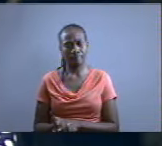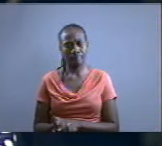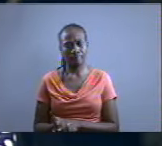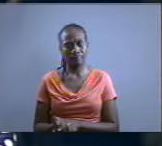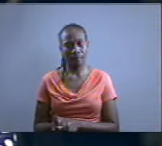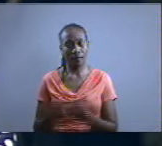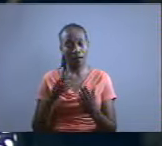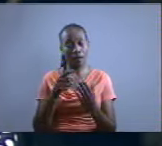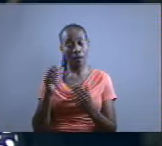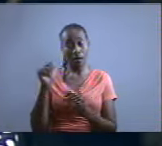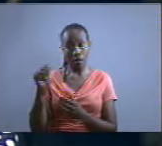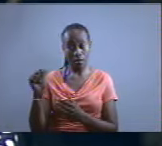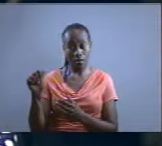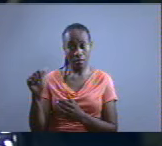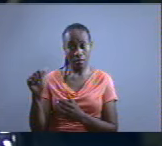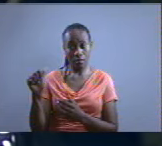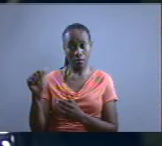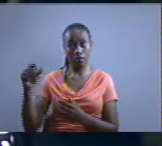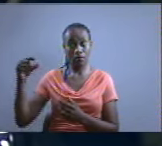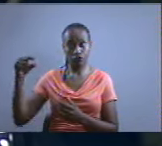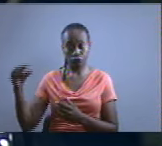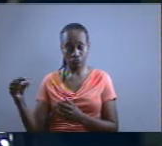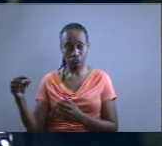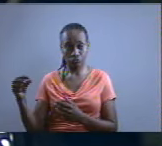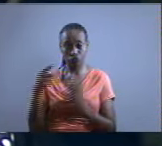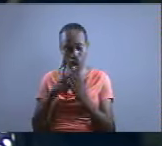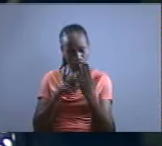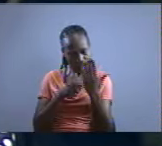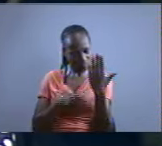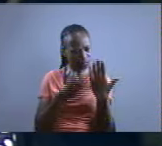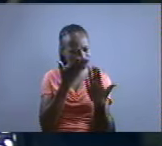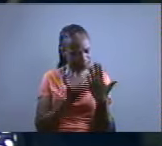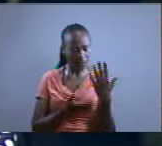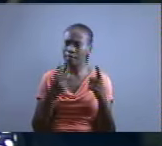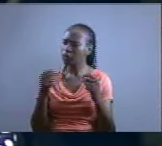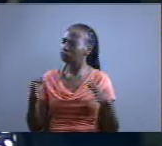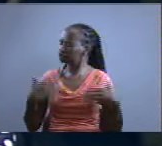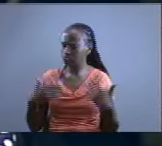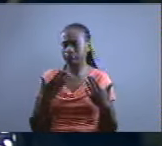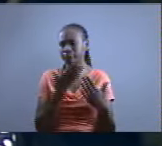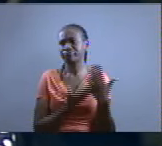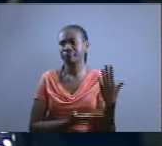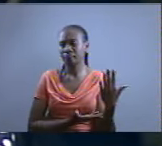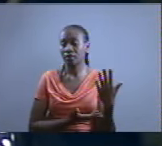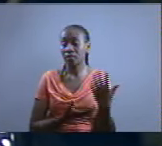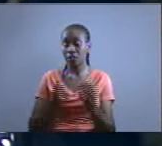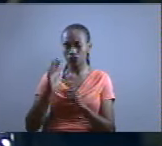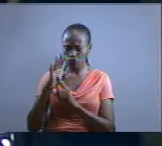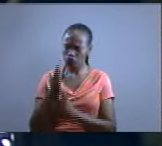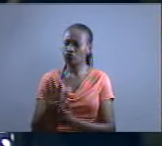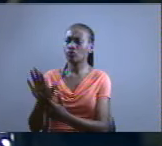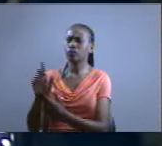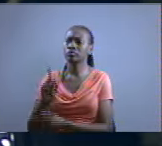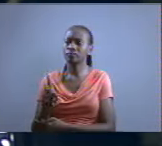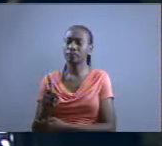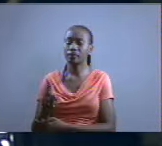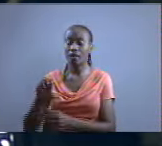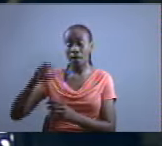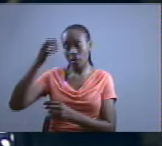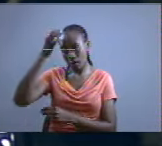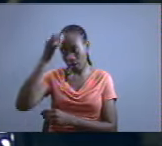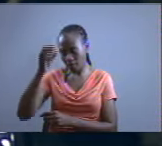Auditor General's report on the Northern Cape Provincial Government. This is an indication that our provincial government is dedicated